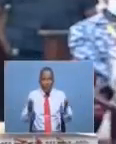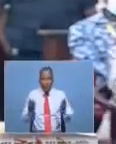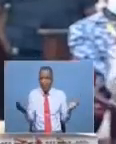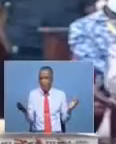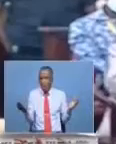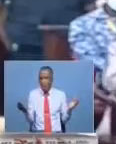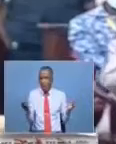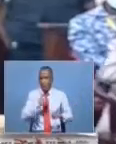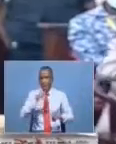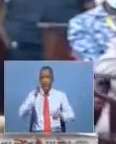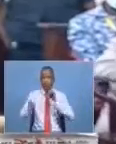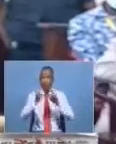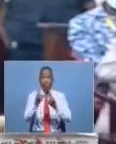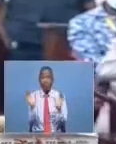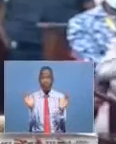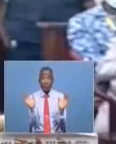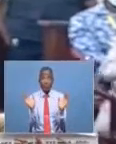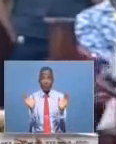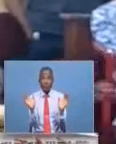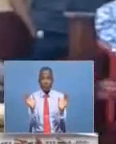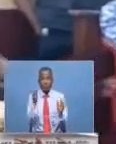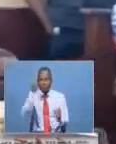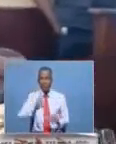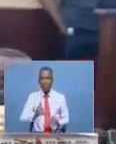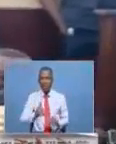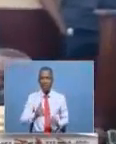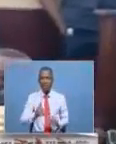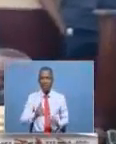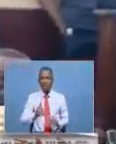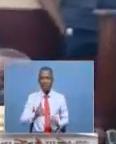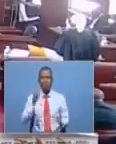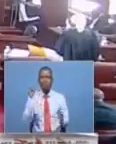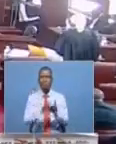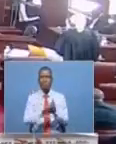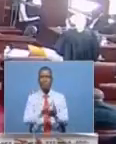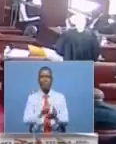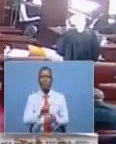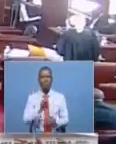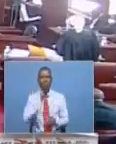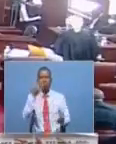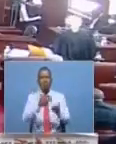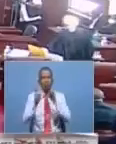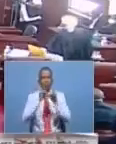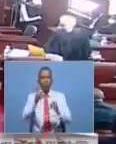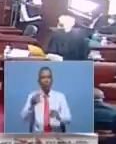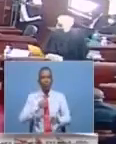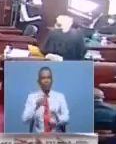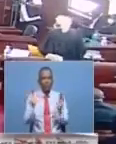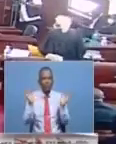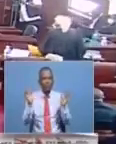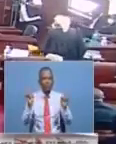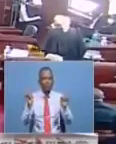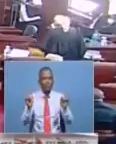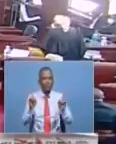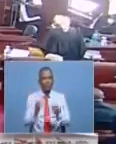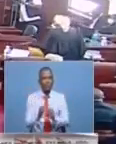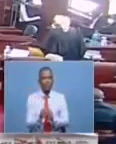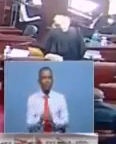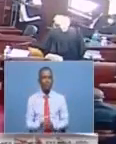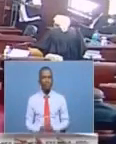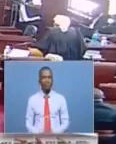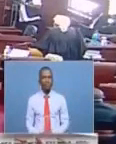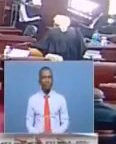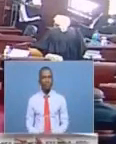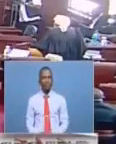something. Yeah, but my lord, it is an absurd proposition. Don't let us lose focus on what we are doing here. Yes, please. Yes.